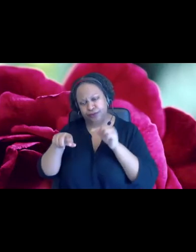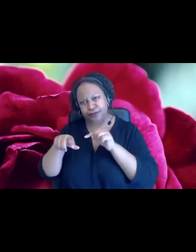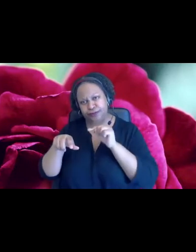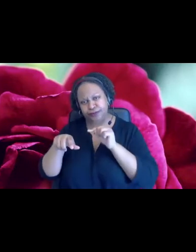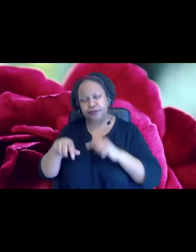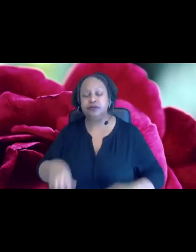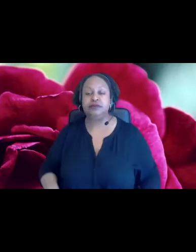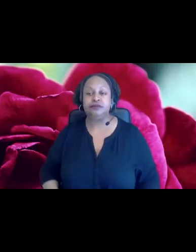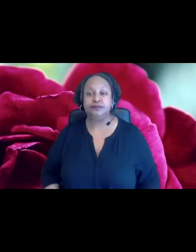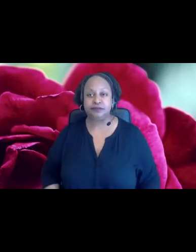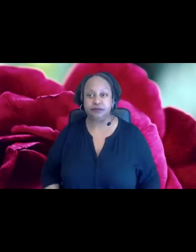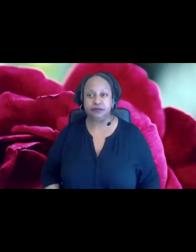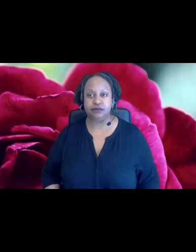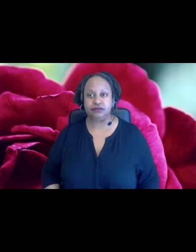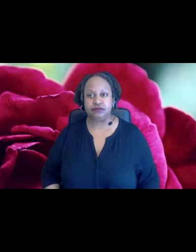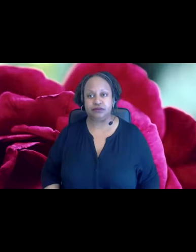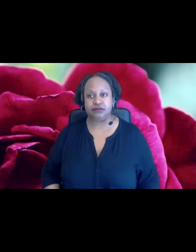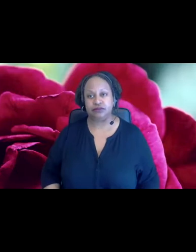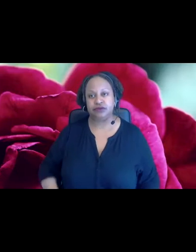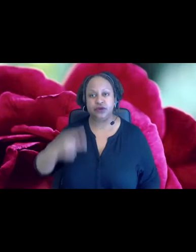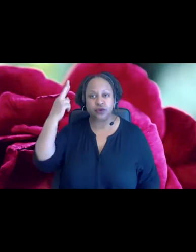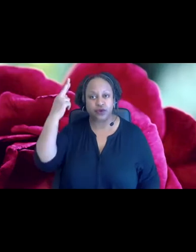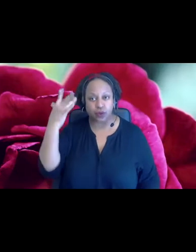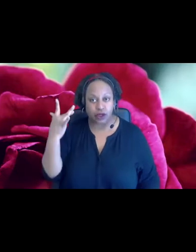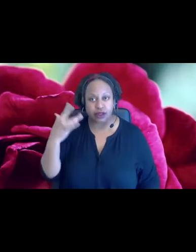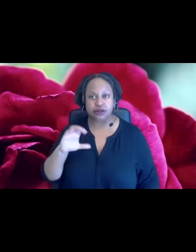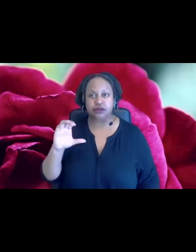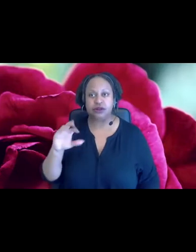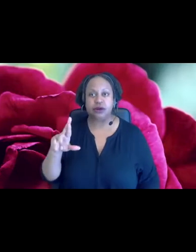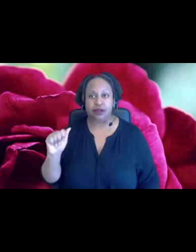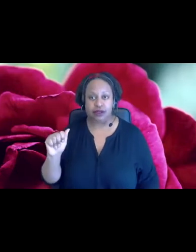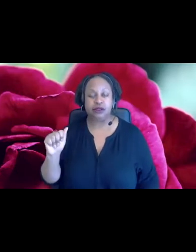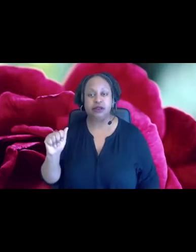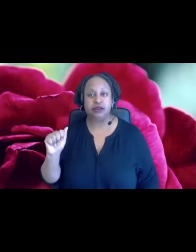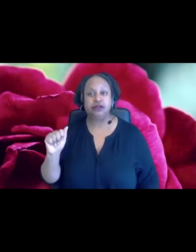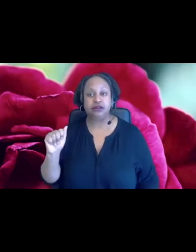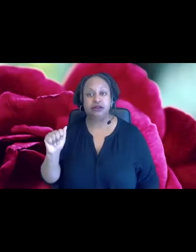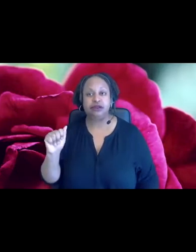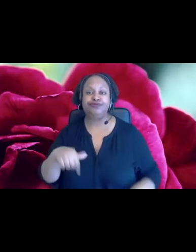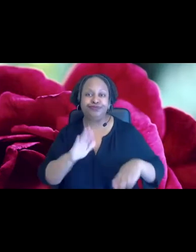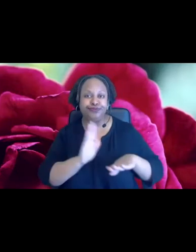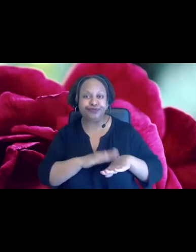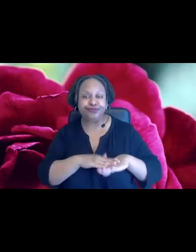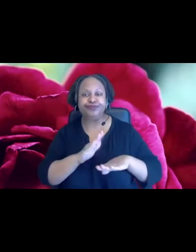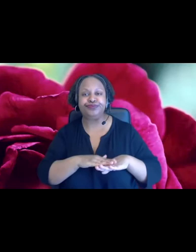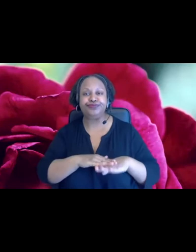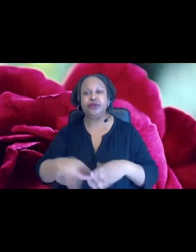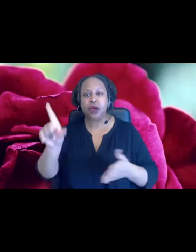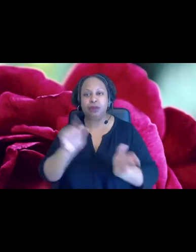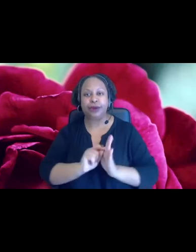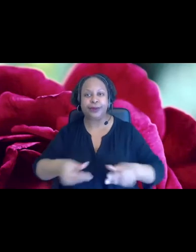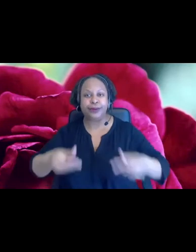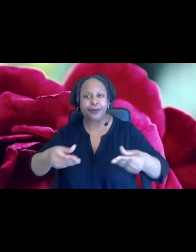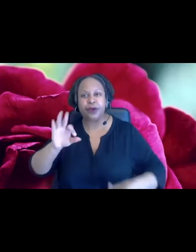and the impetus for CRA providing this guidance came into play.